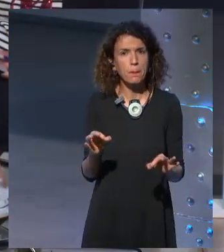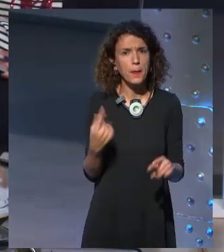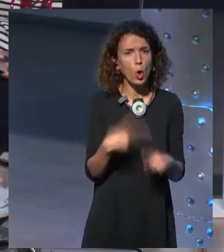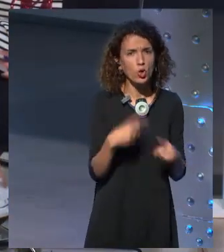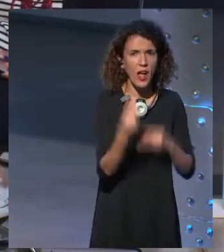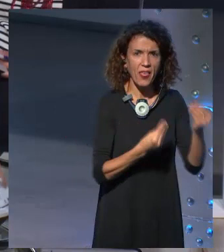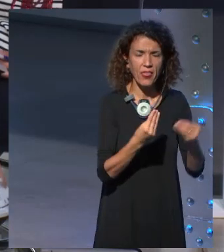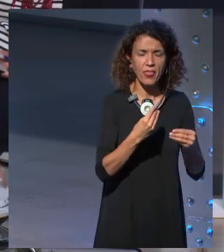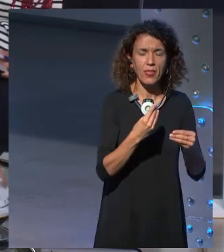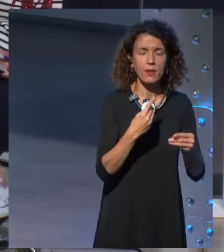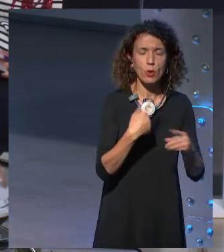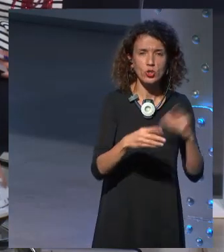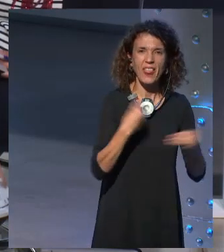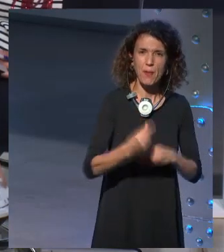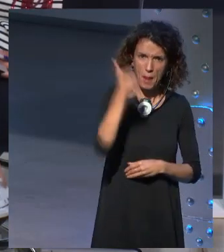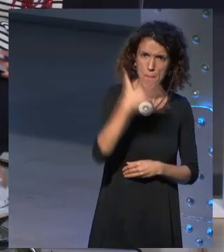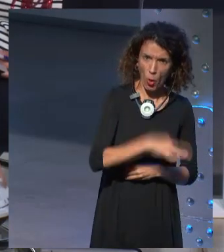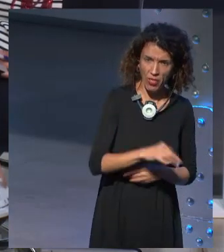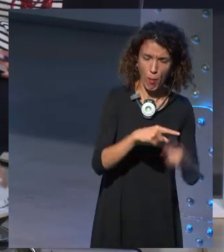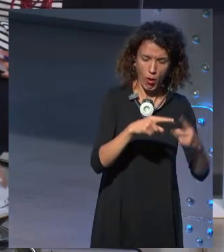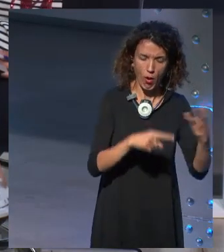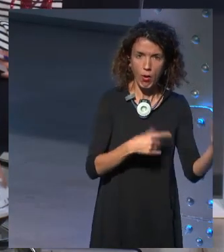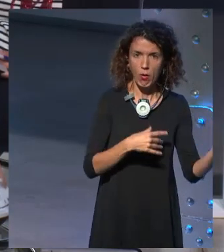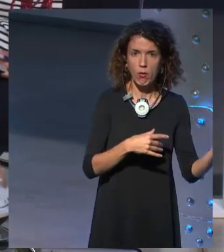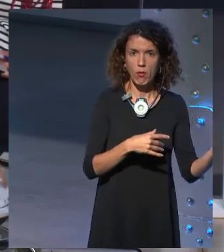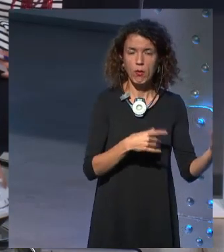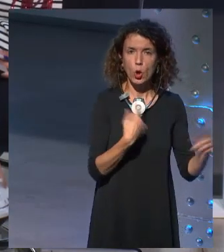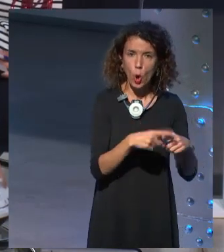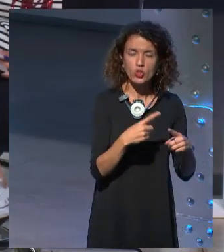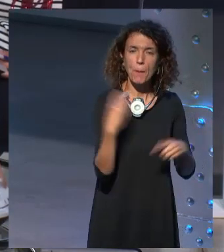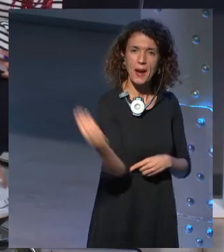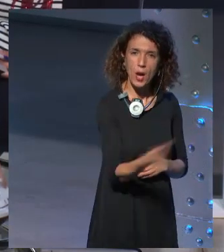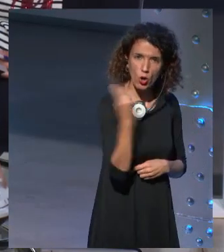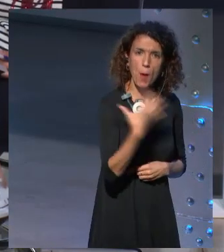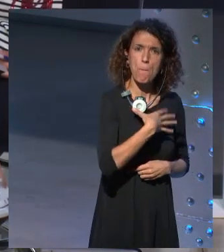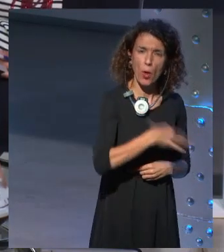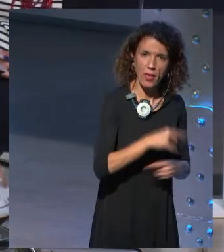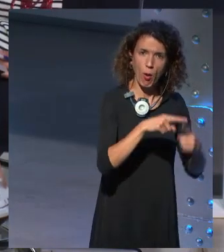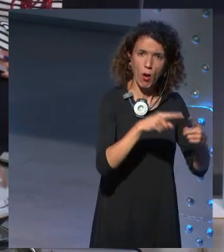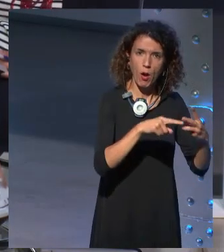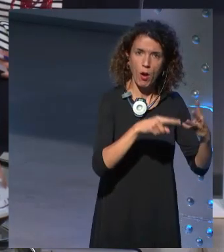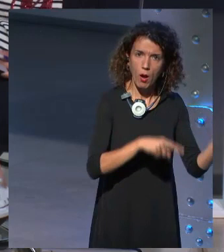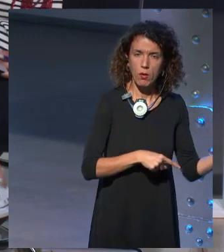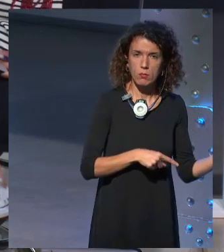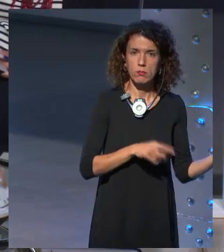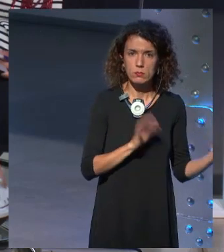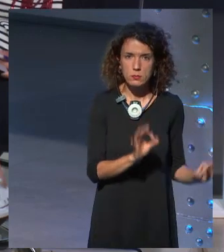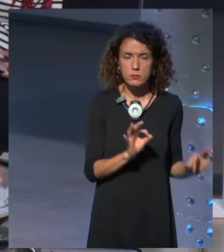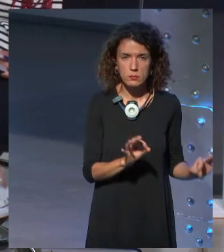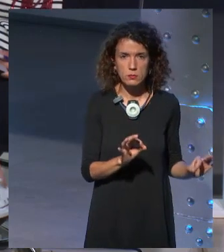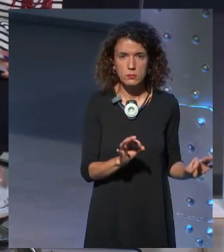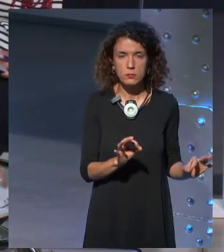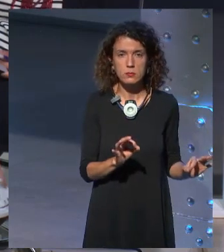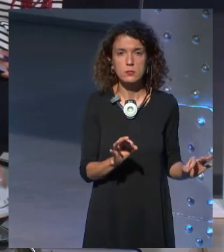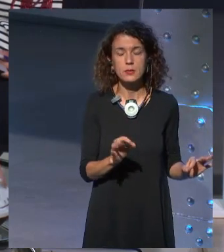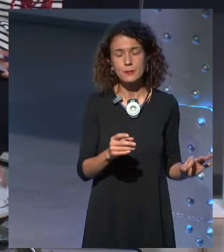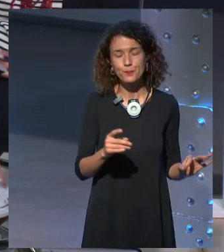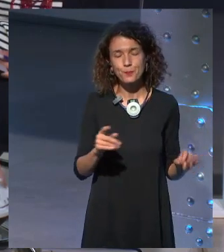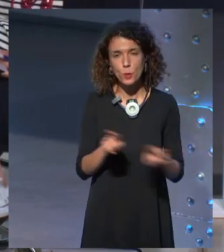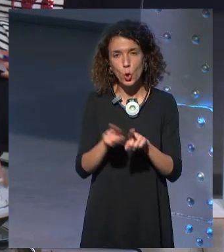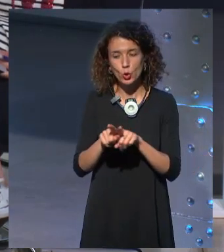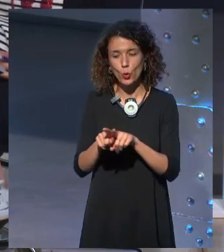to continue to get better at. And so I think we absolutely, let me back up and say,